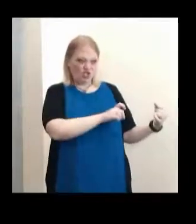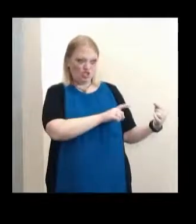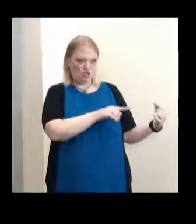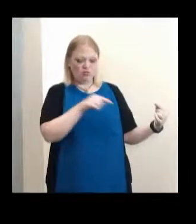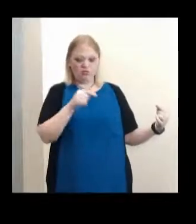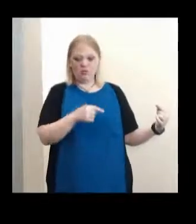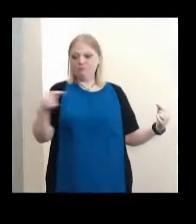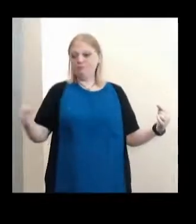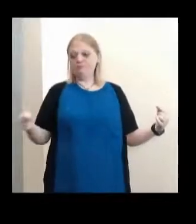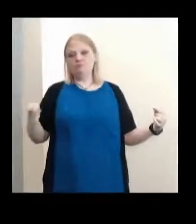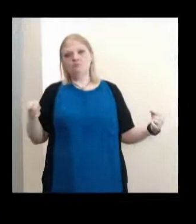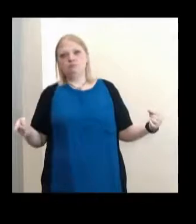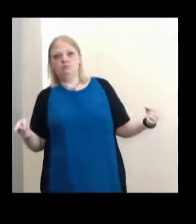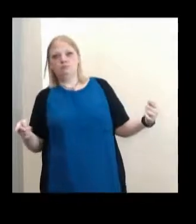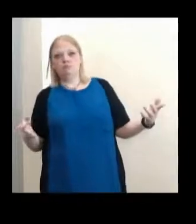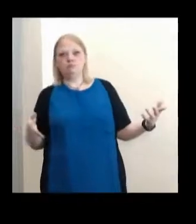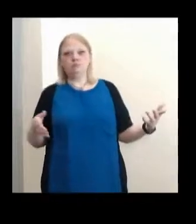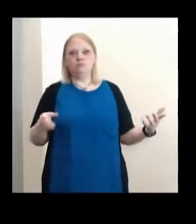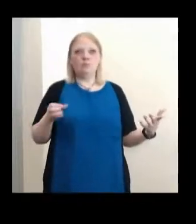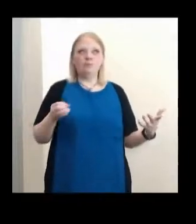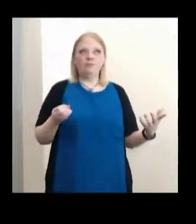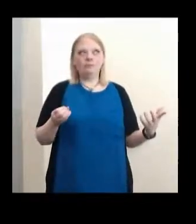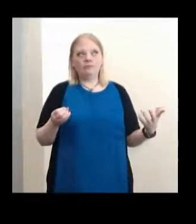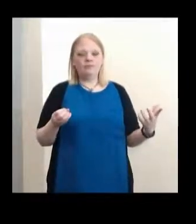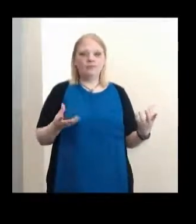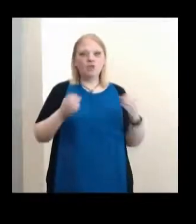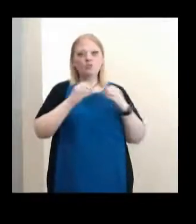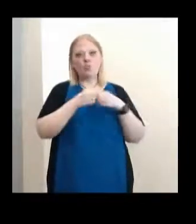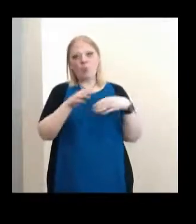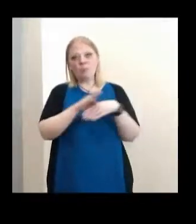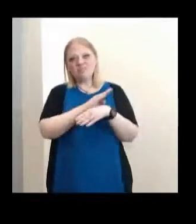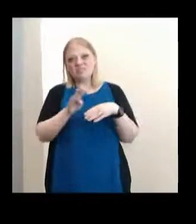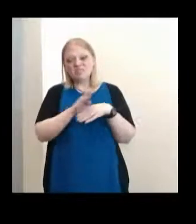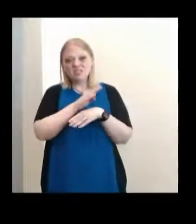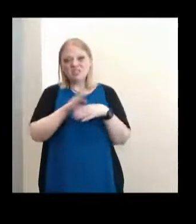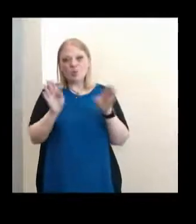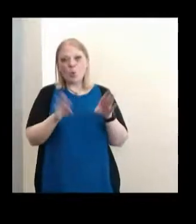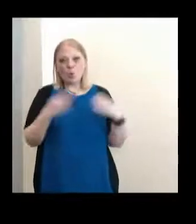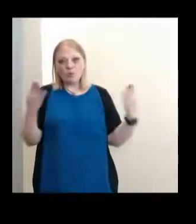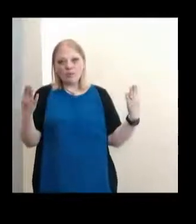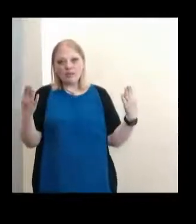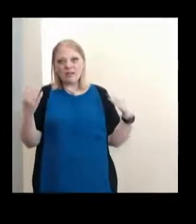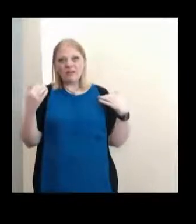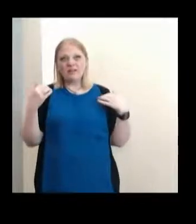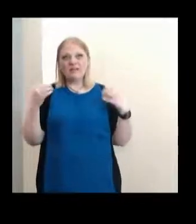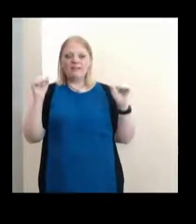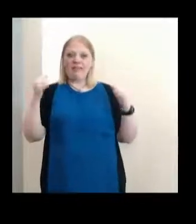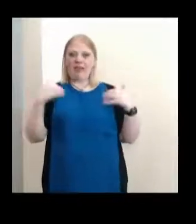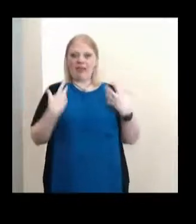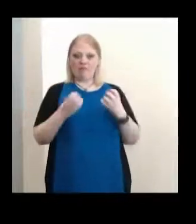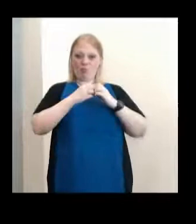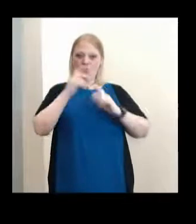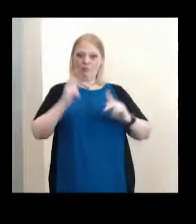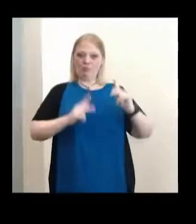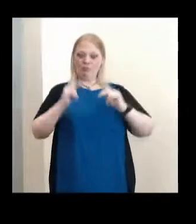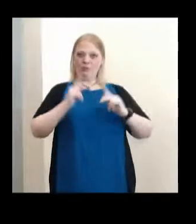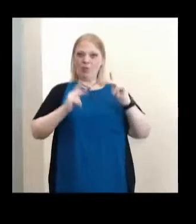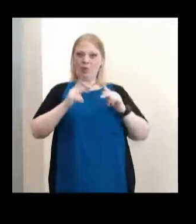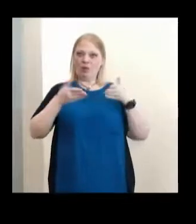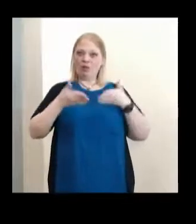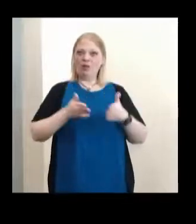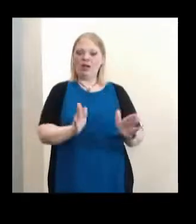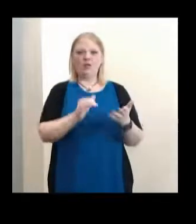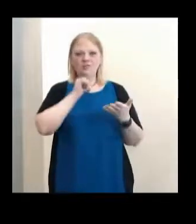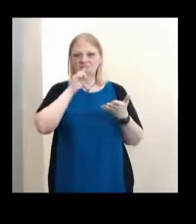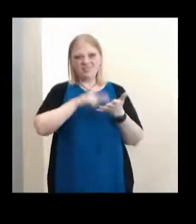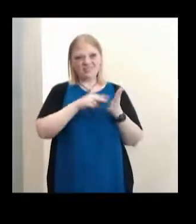just because there are more venues that are open and have a larger capacity to hold people, doesn't mean